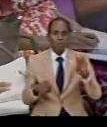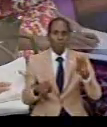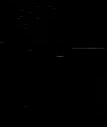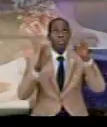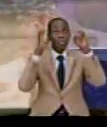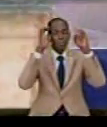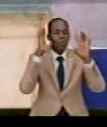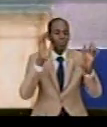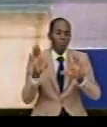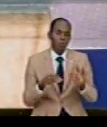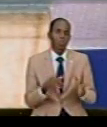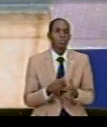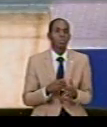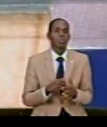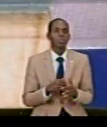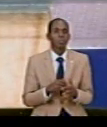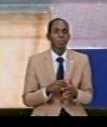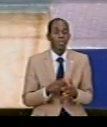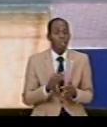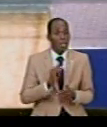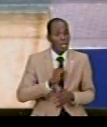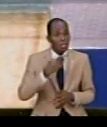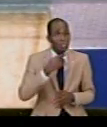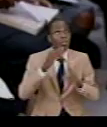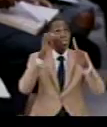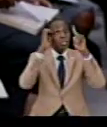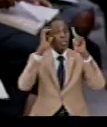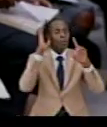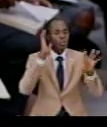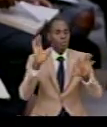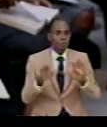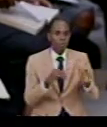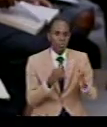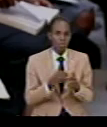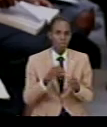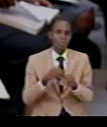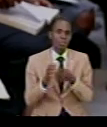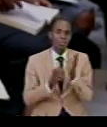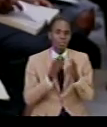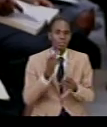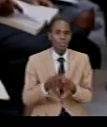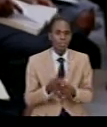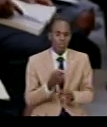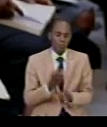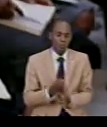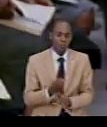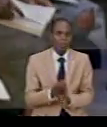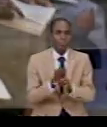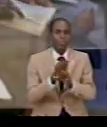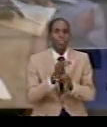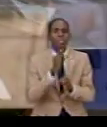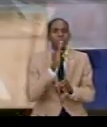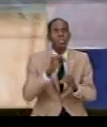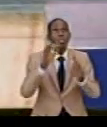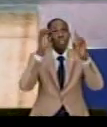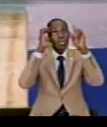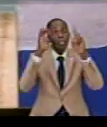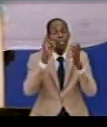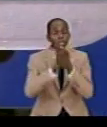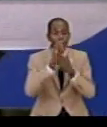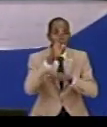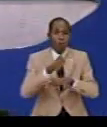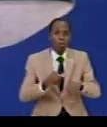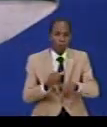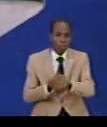it. I said he will do it. Faithful is he that calleth